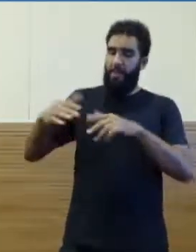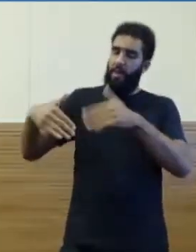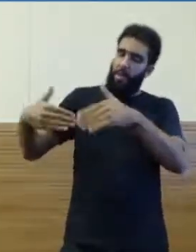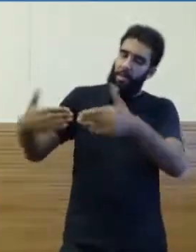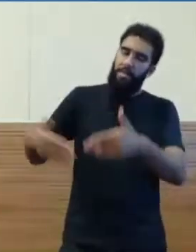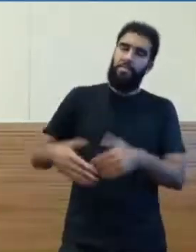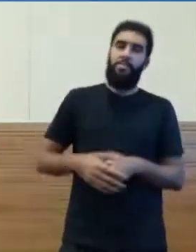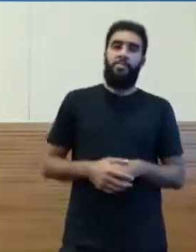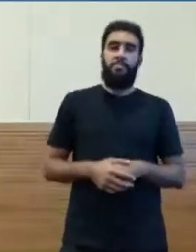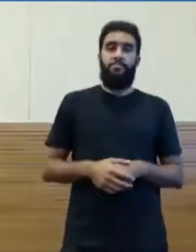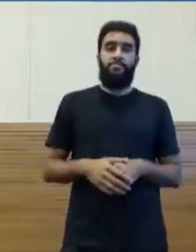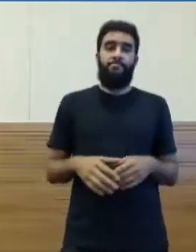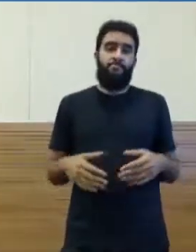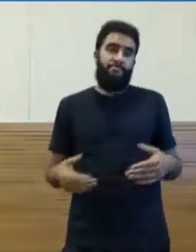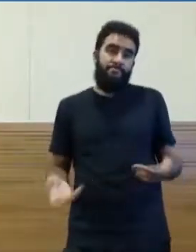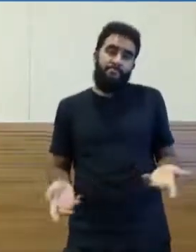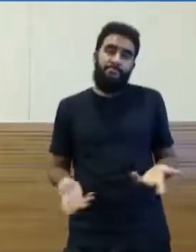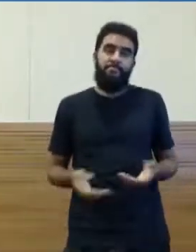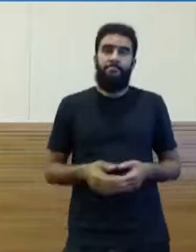etc.